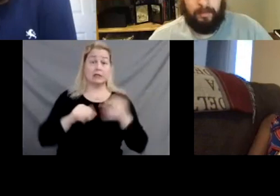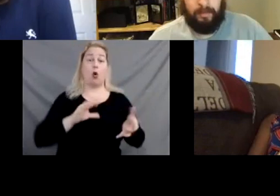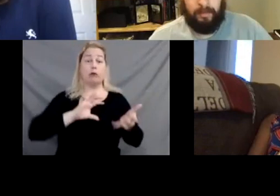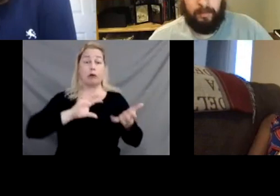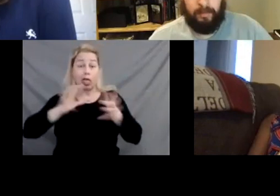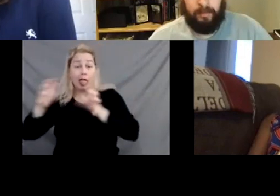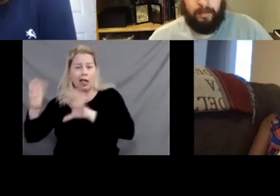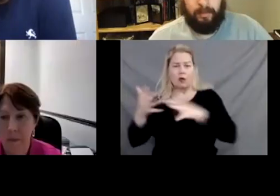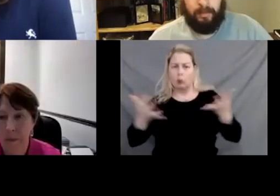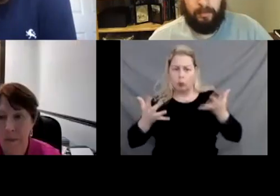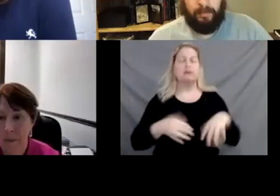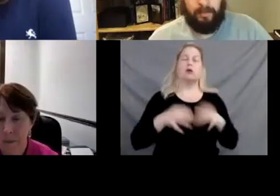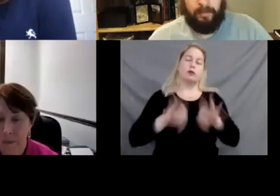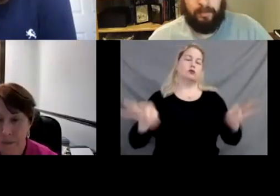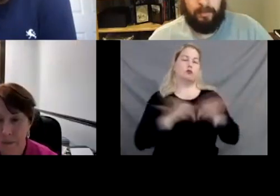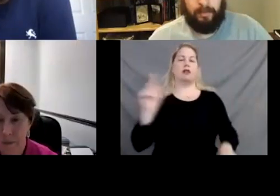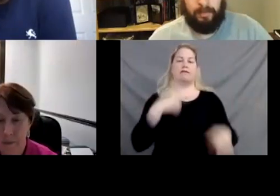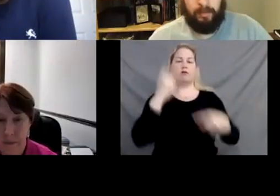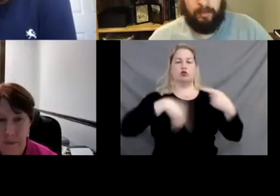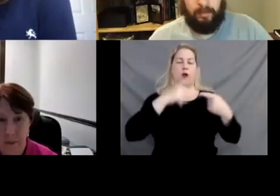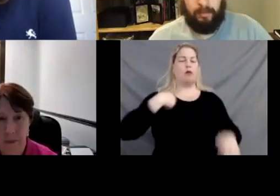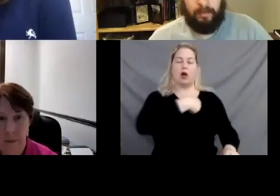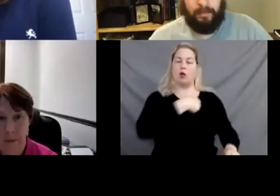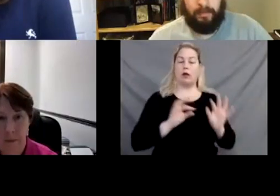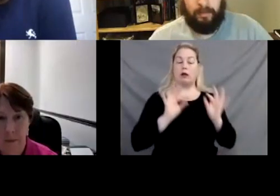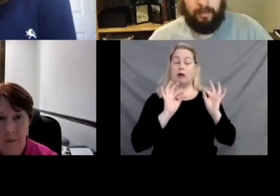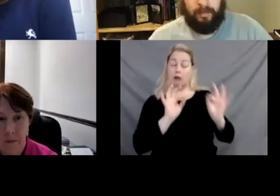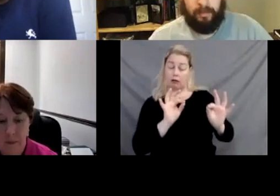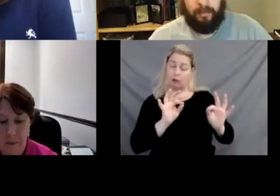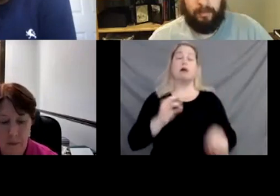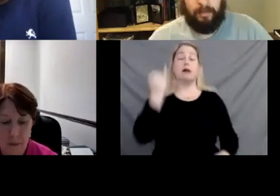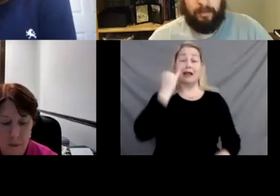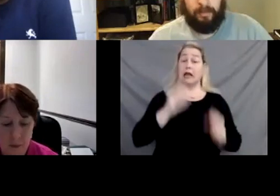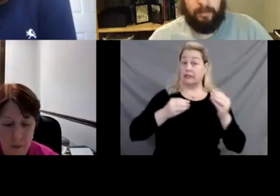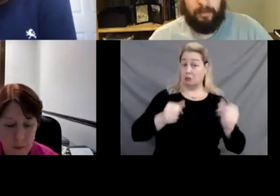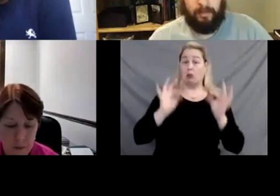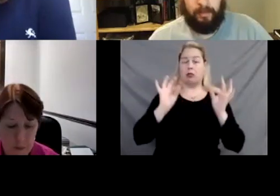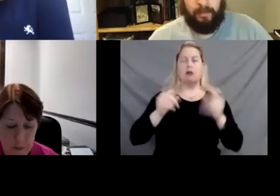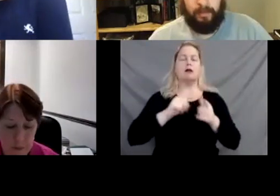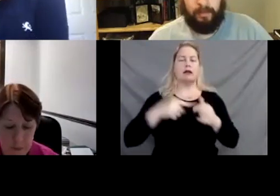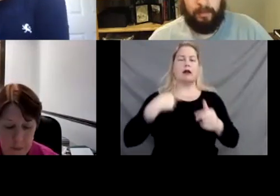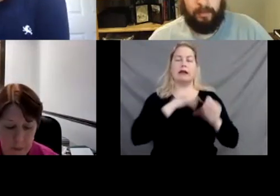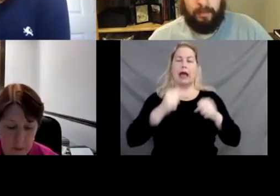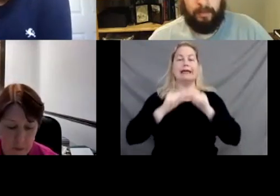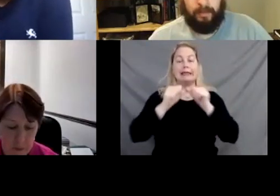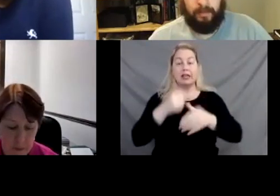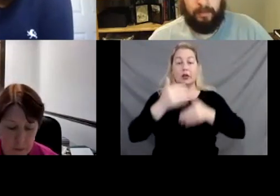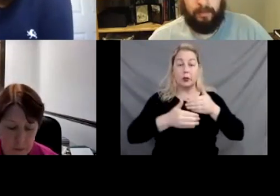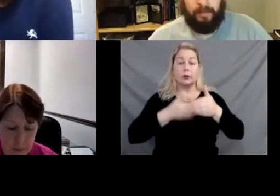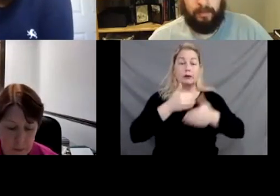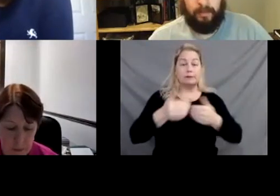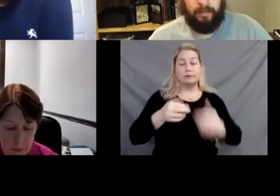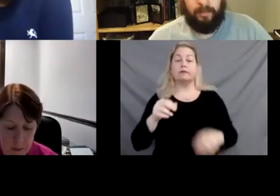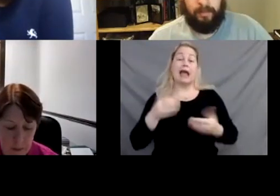and see if this is something that we can continue. And then we'll